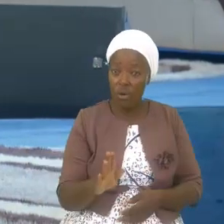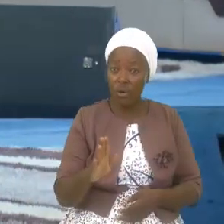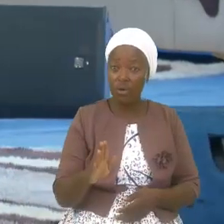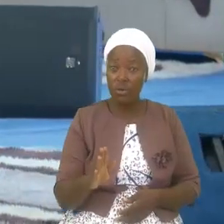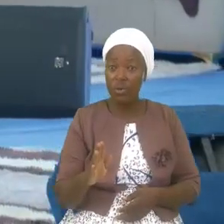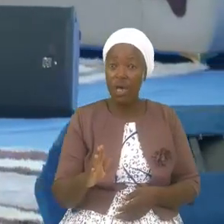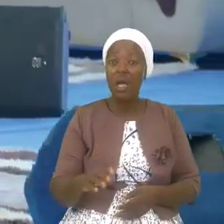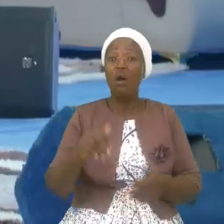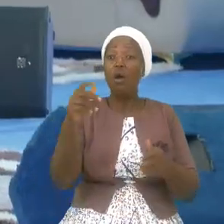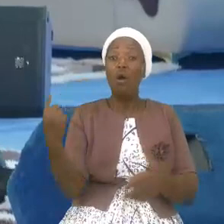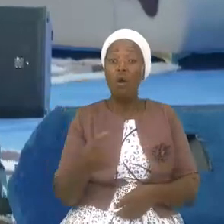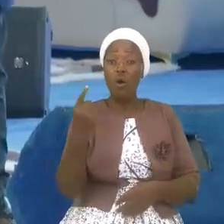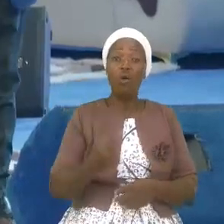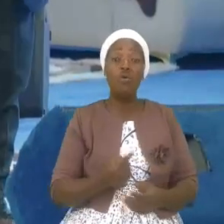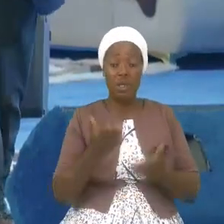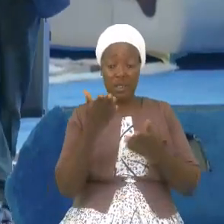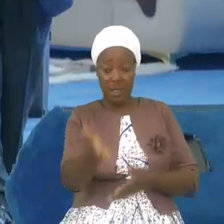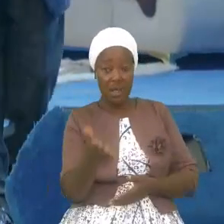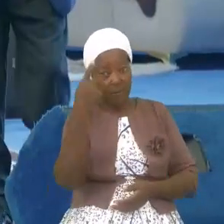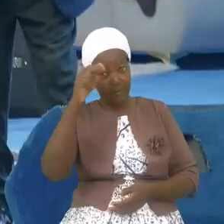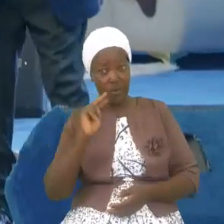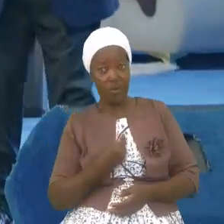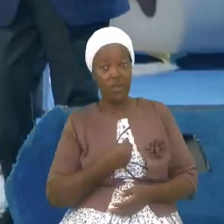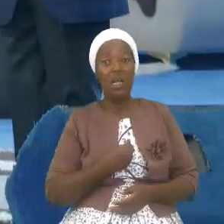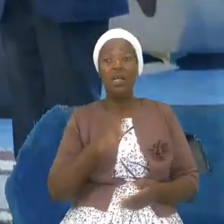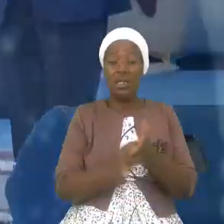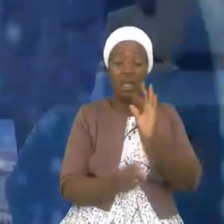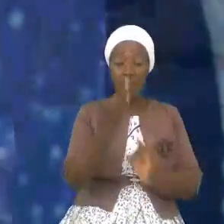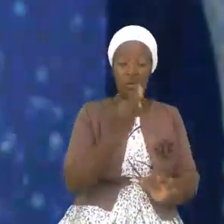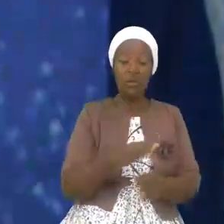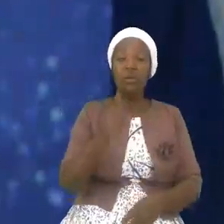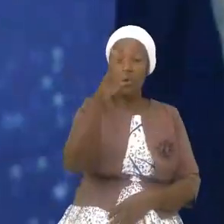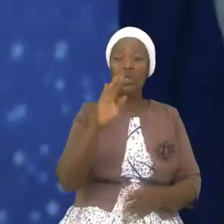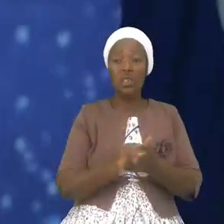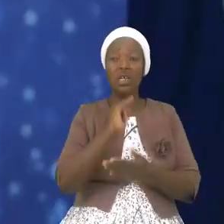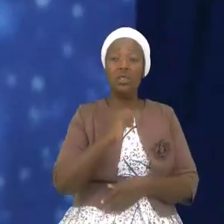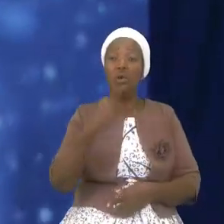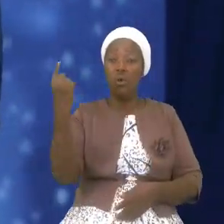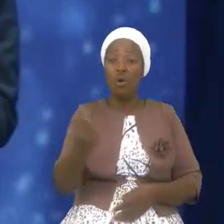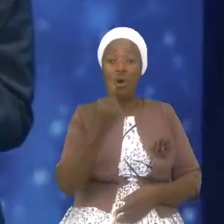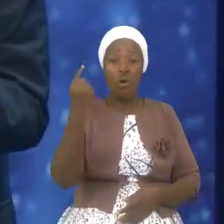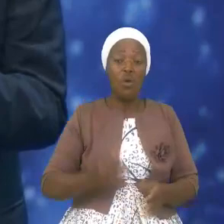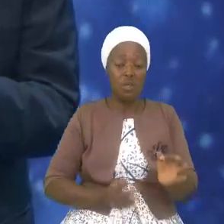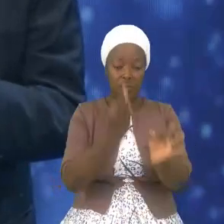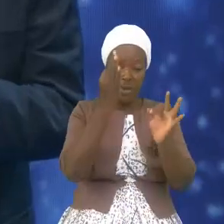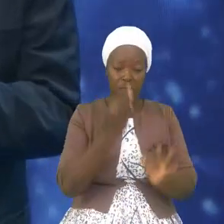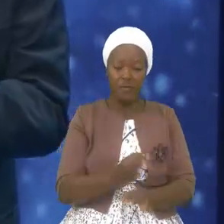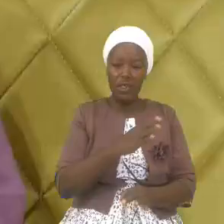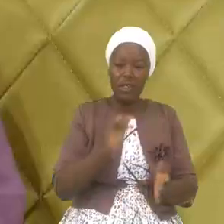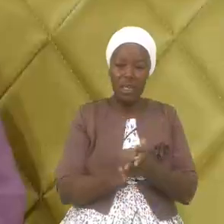faithful, that God that fulfills the promise of his word, he'll find you